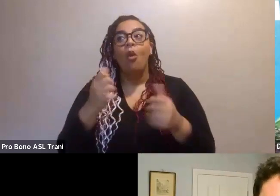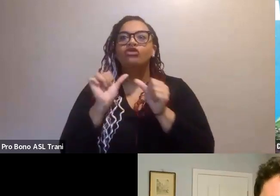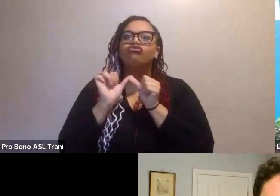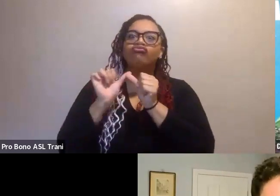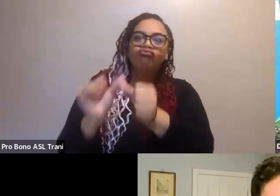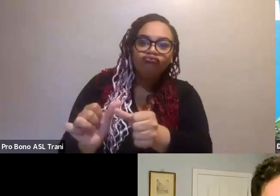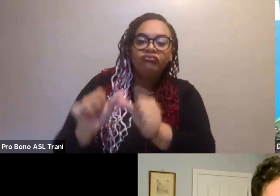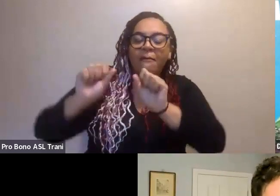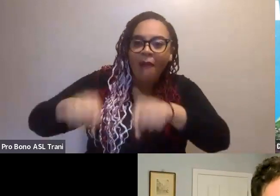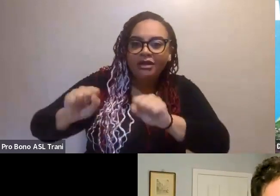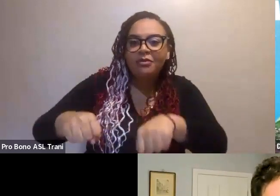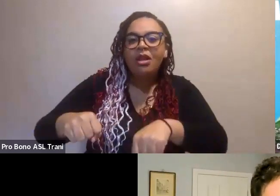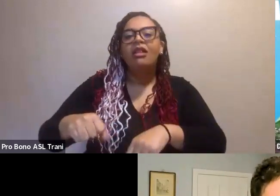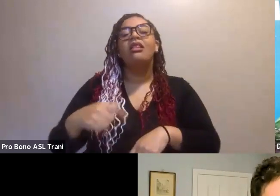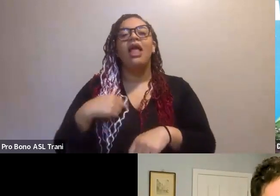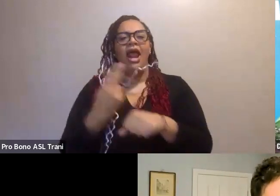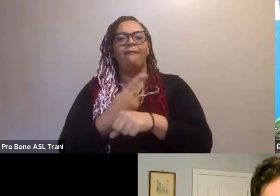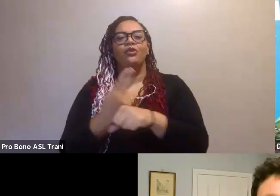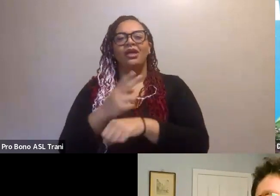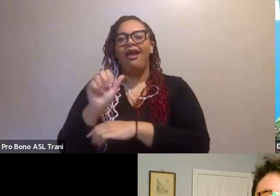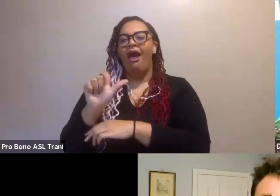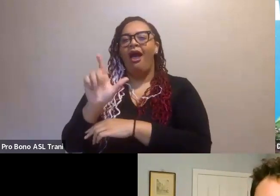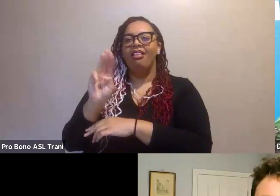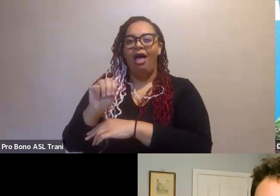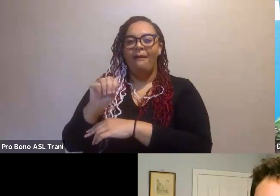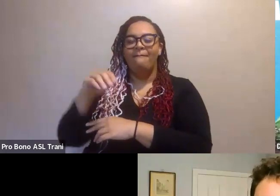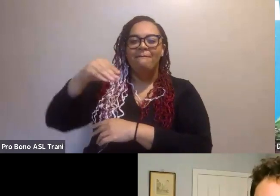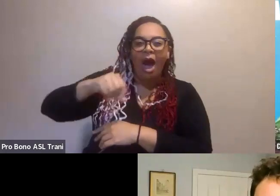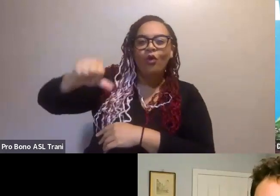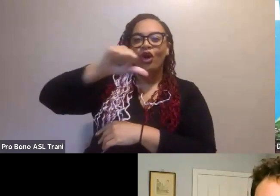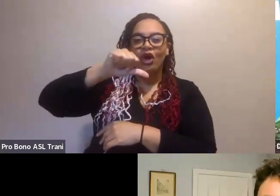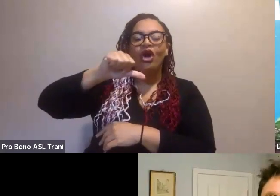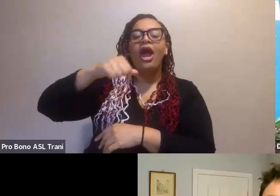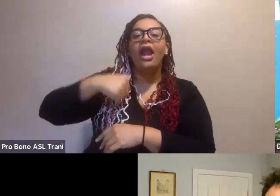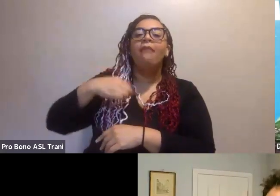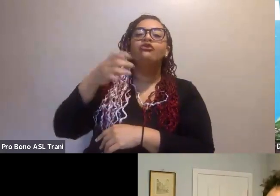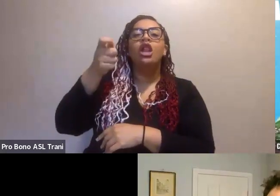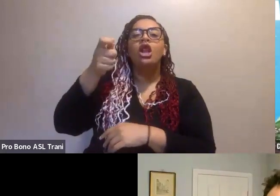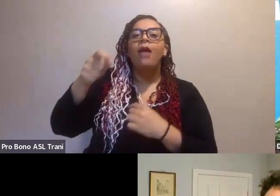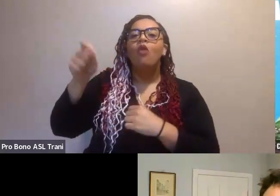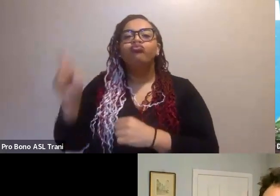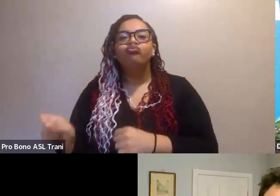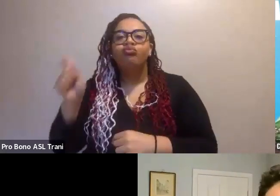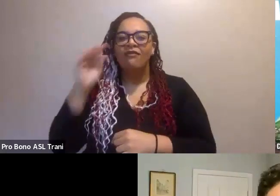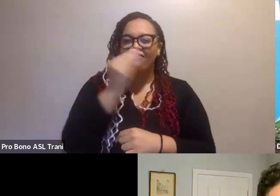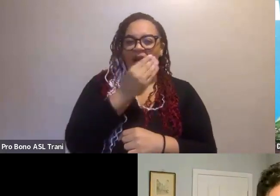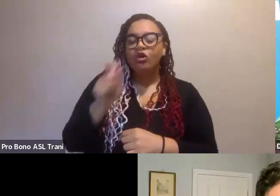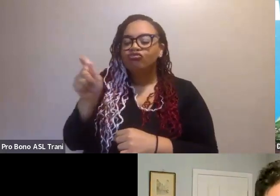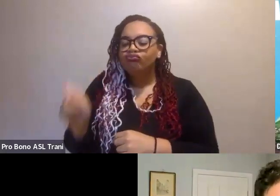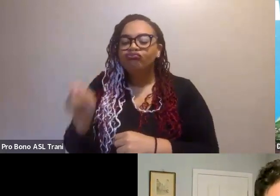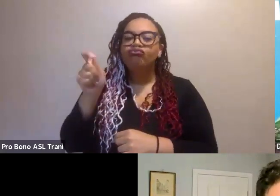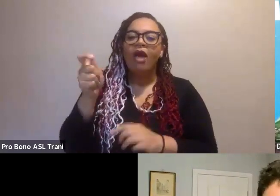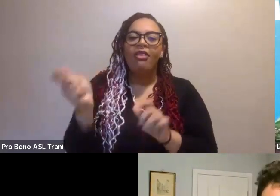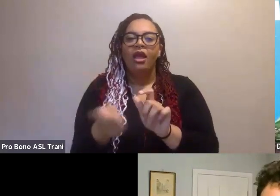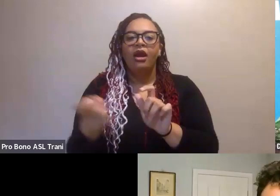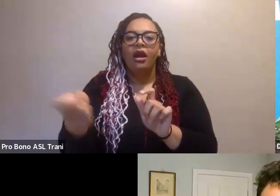like the alum powder that they put in the packets, and I'm just like dipping the ends. So you see it? I didn't want to show it on